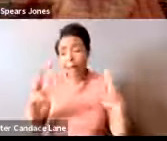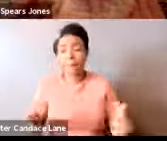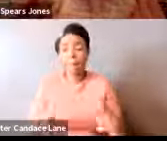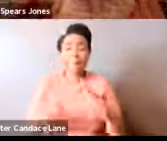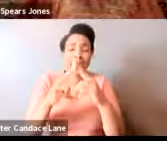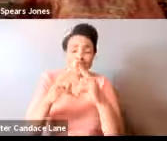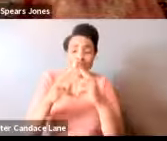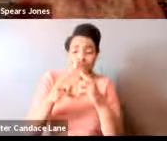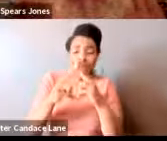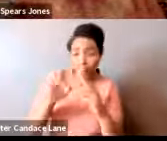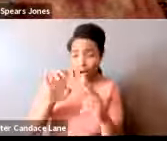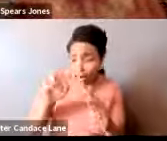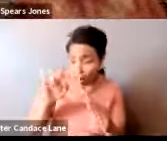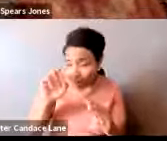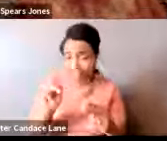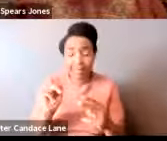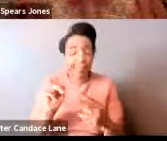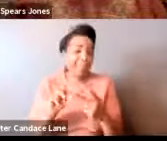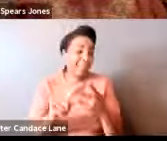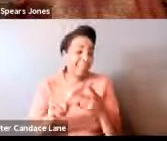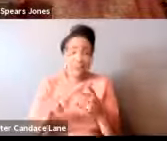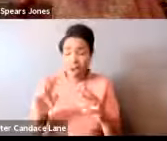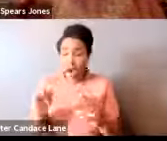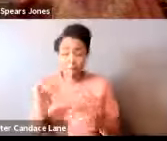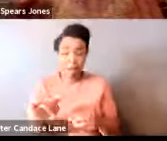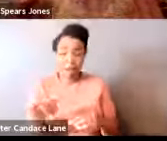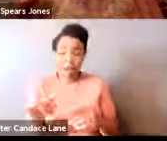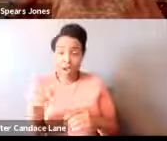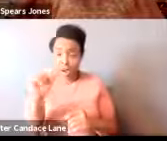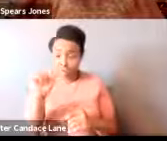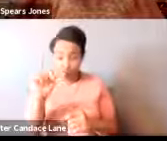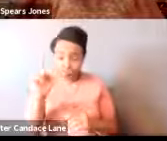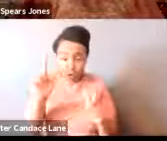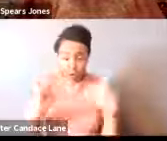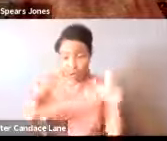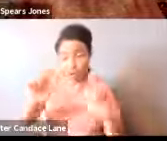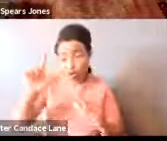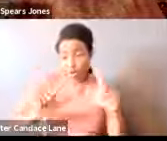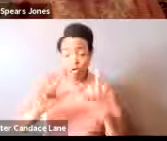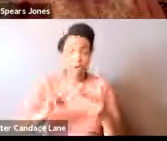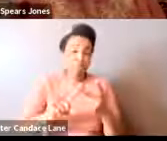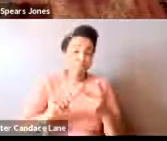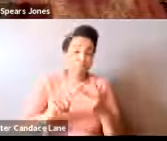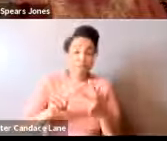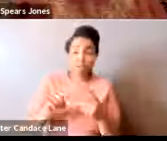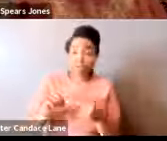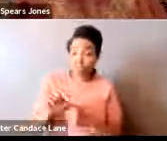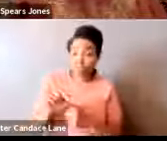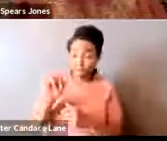on the radio, in Cologne, Santiago, Tokyo, and Chiang Mai. Her voice trails Memphis, St.